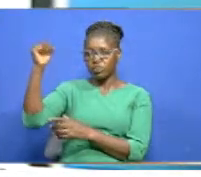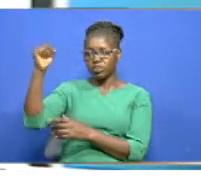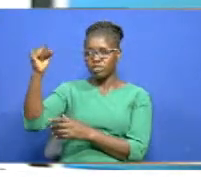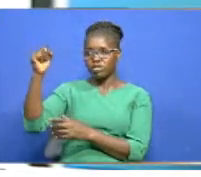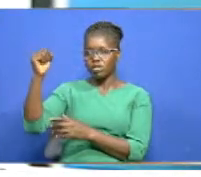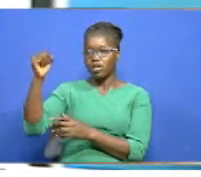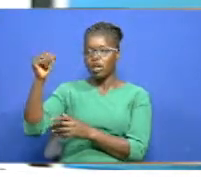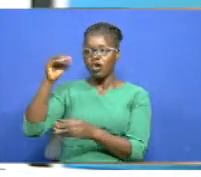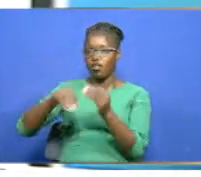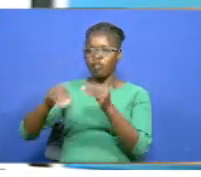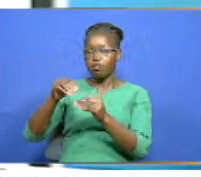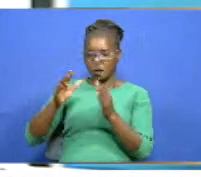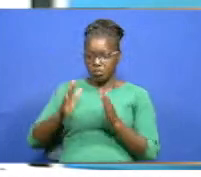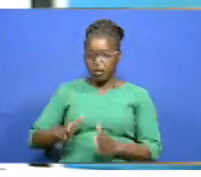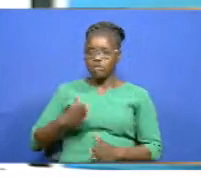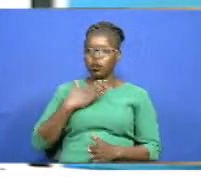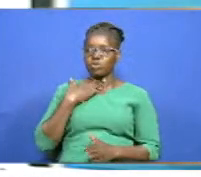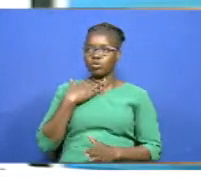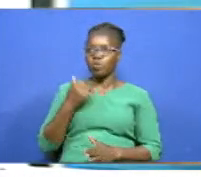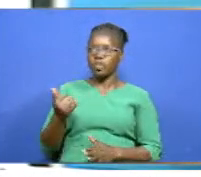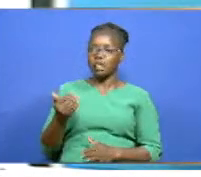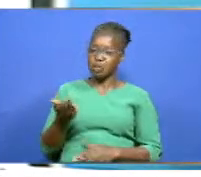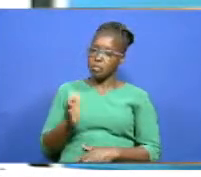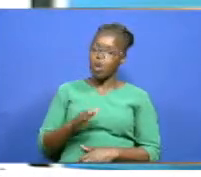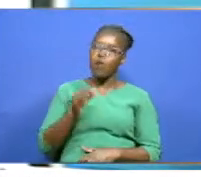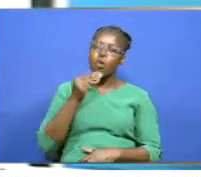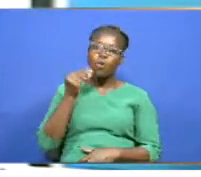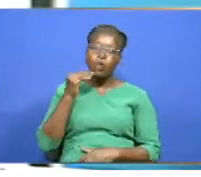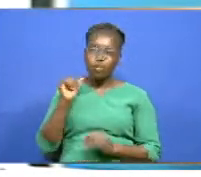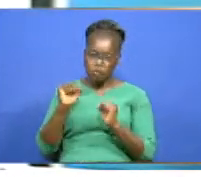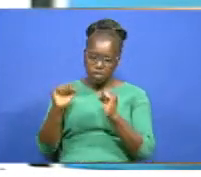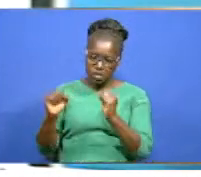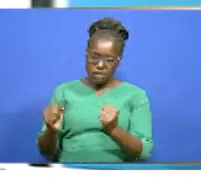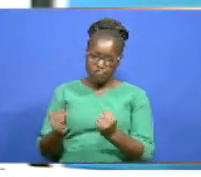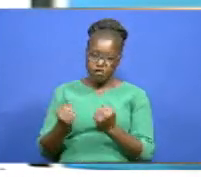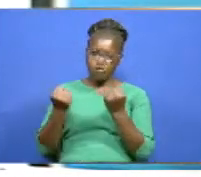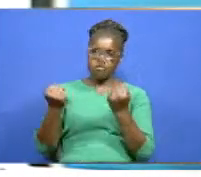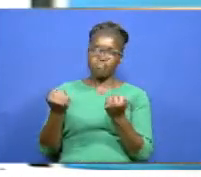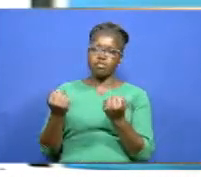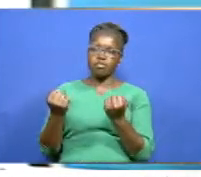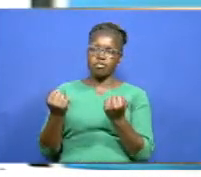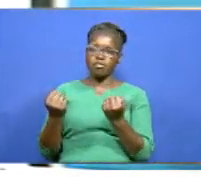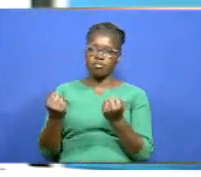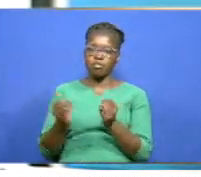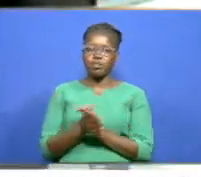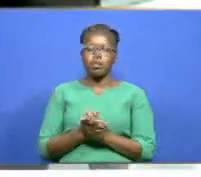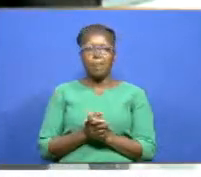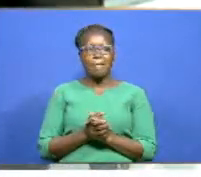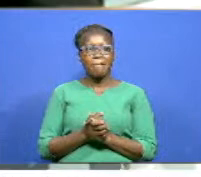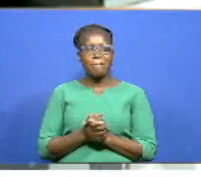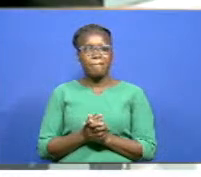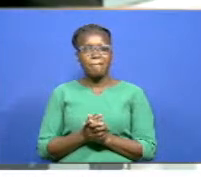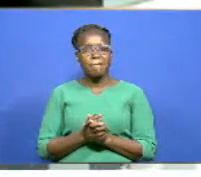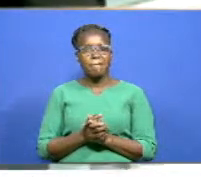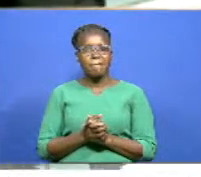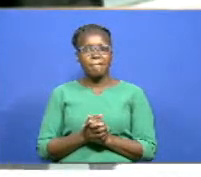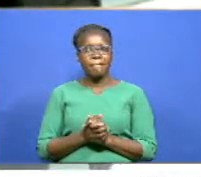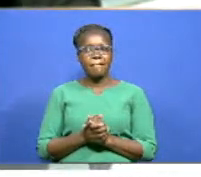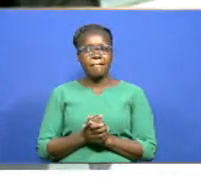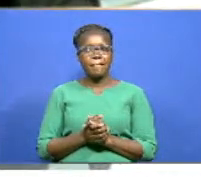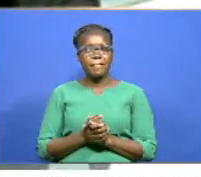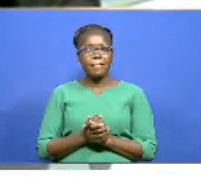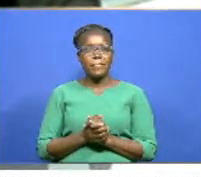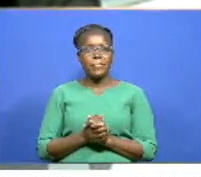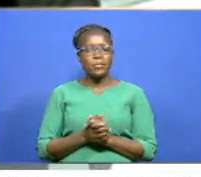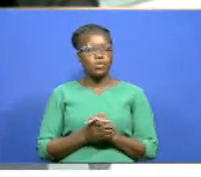the candidate you want to vote for and come back home safe and secure. And looking now at the